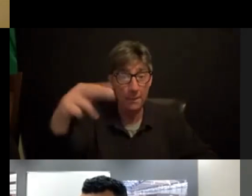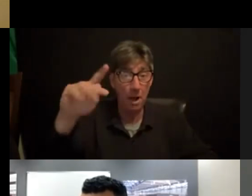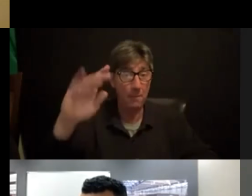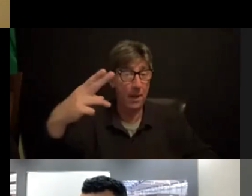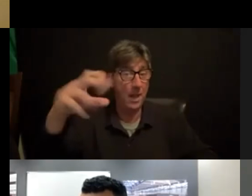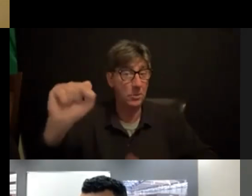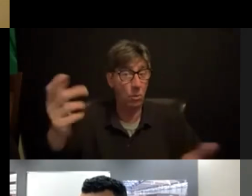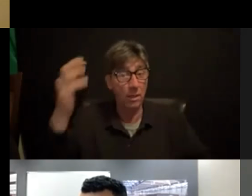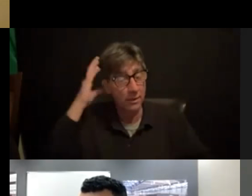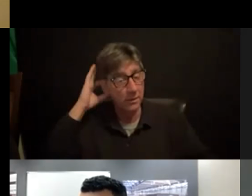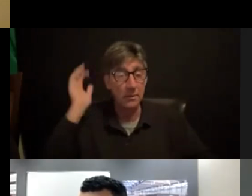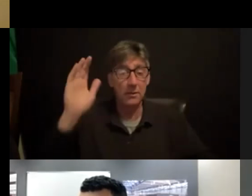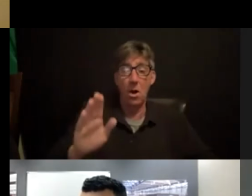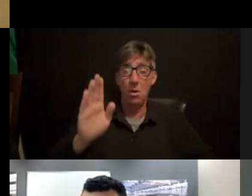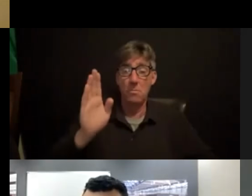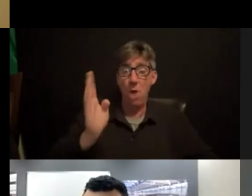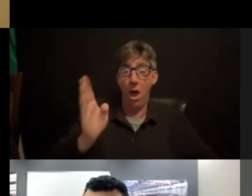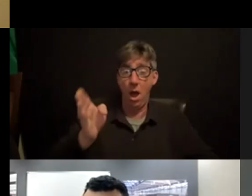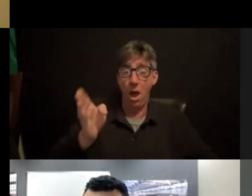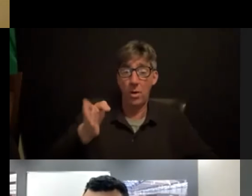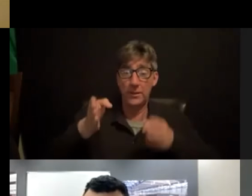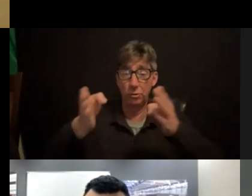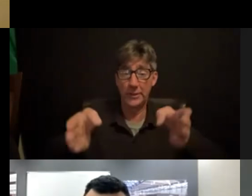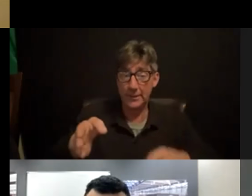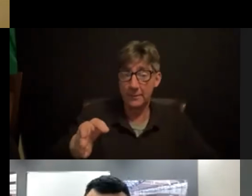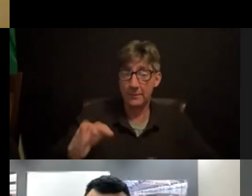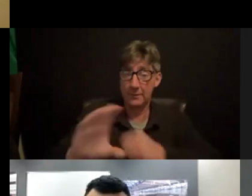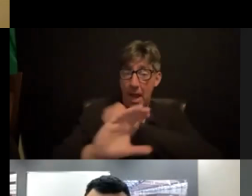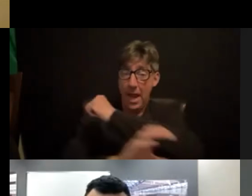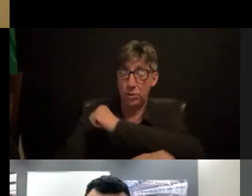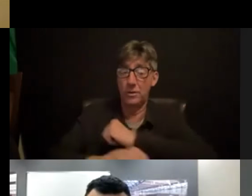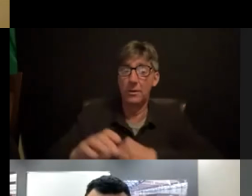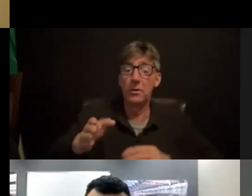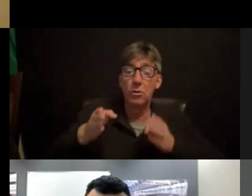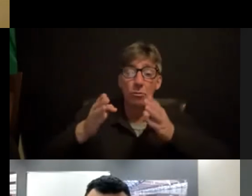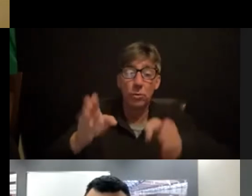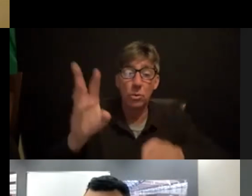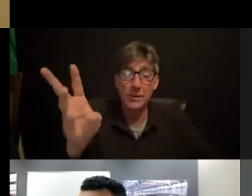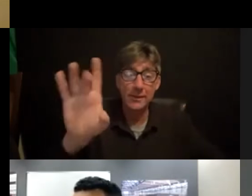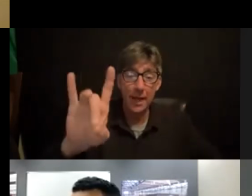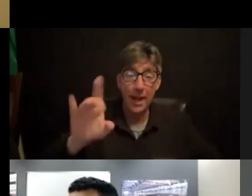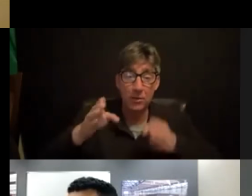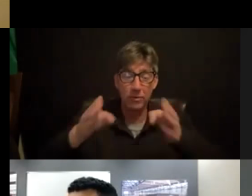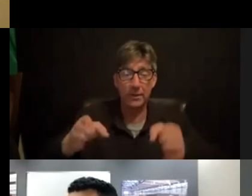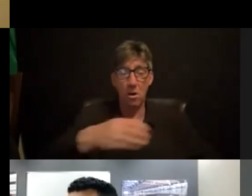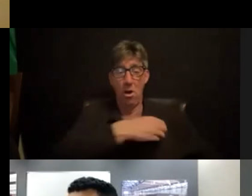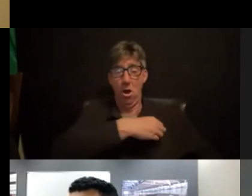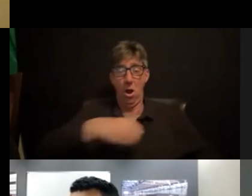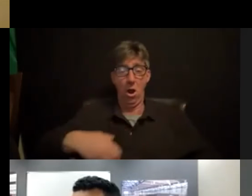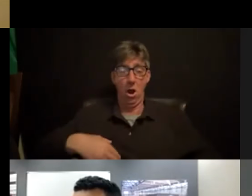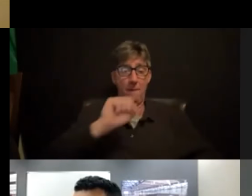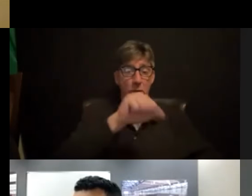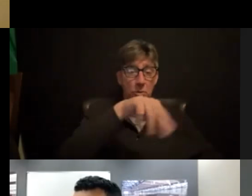who may know Broadway in Cambridge, which is where the Route 68 runs, it goes between Harvard and Kendall Squares,